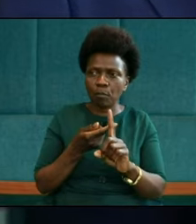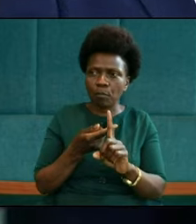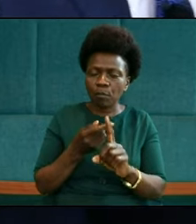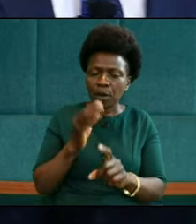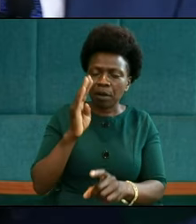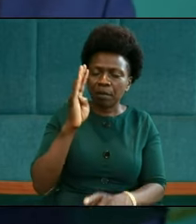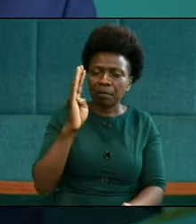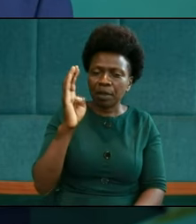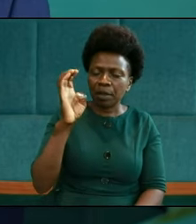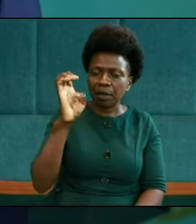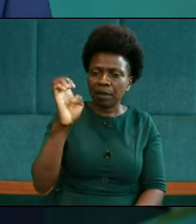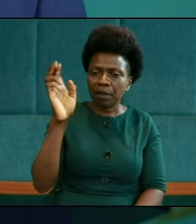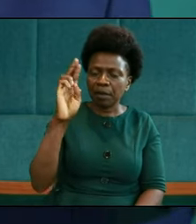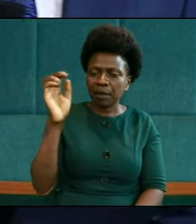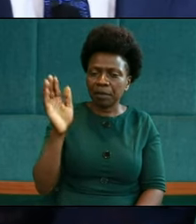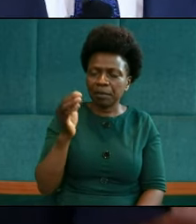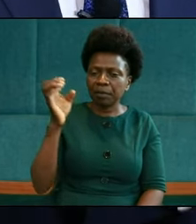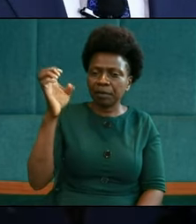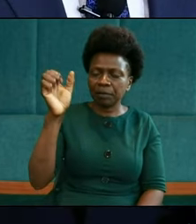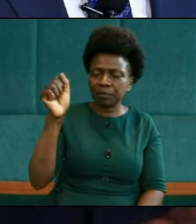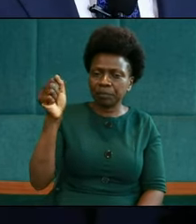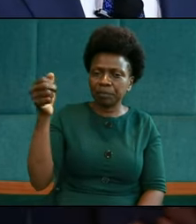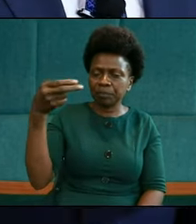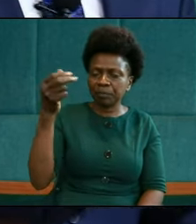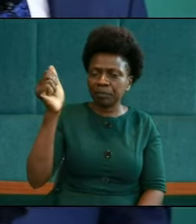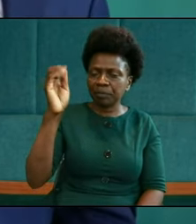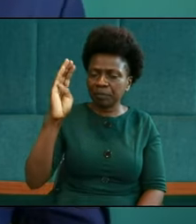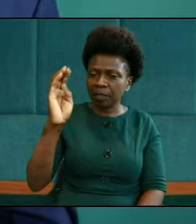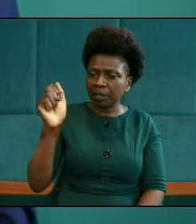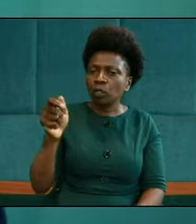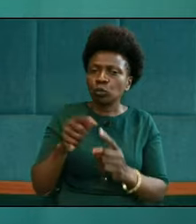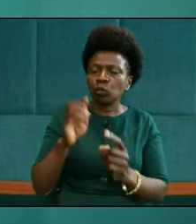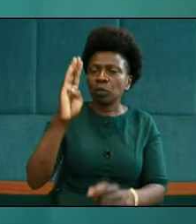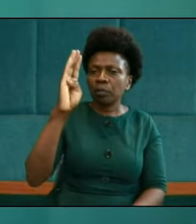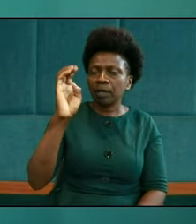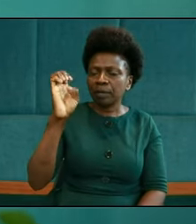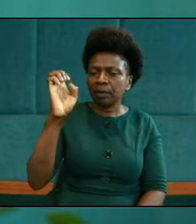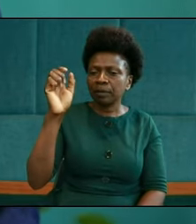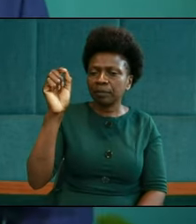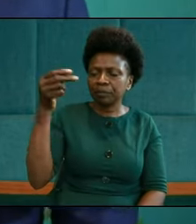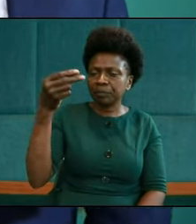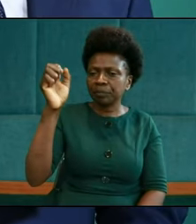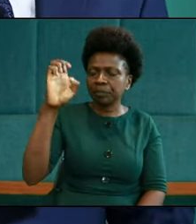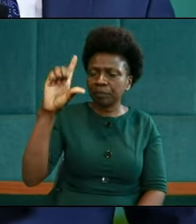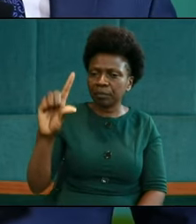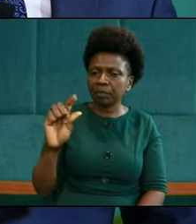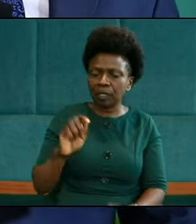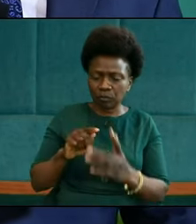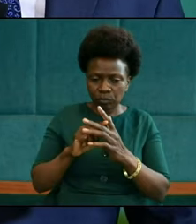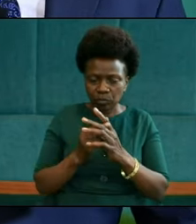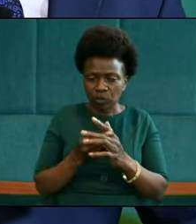Beersheba to a place that he called Bethel, the original language of that